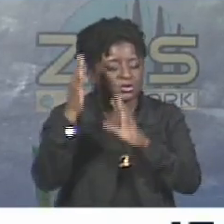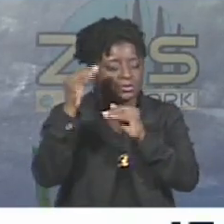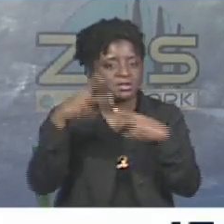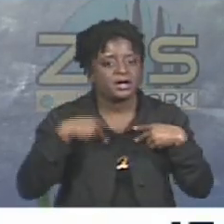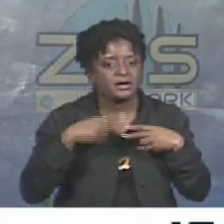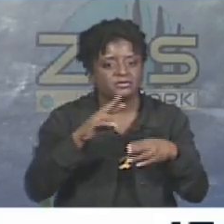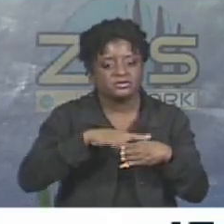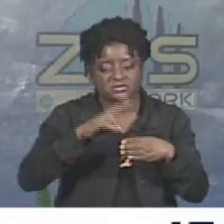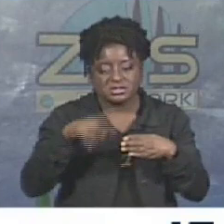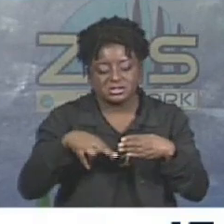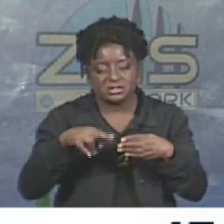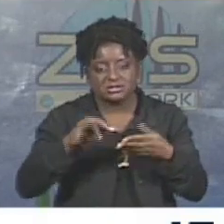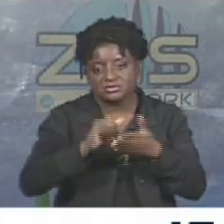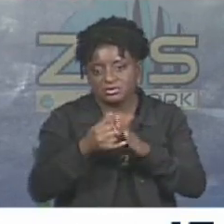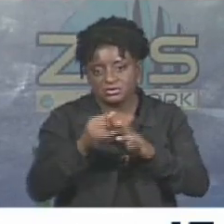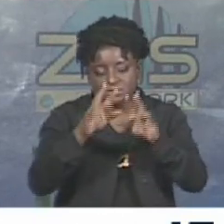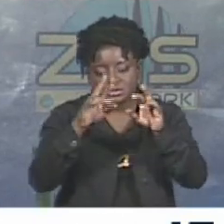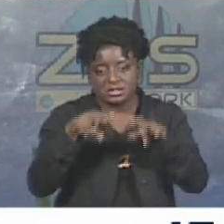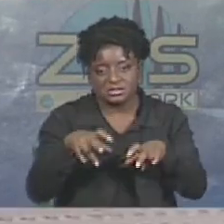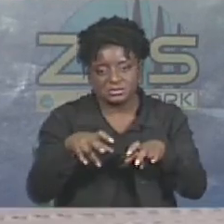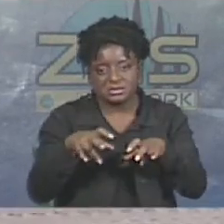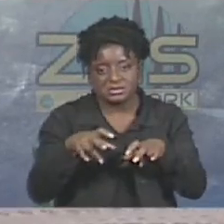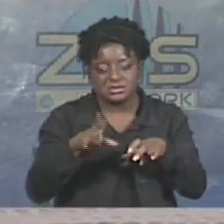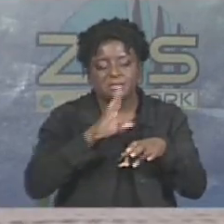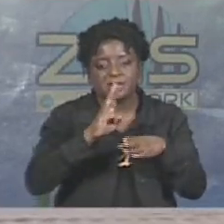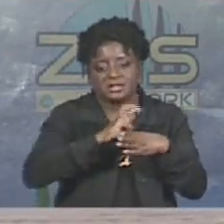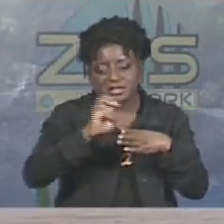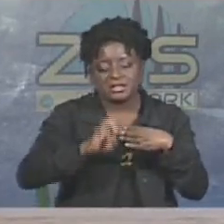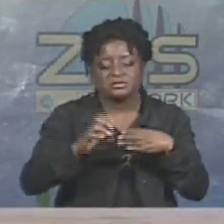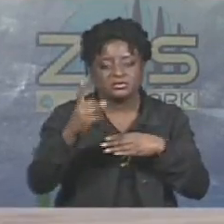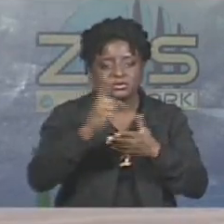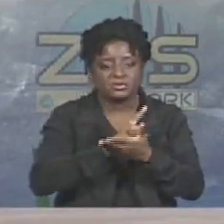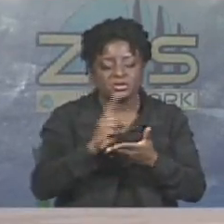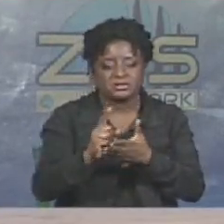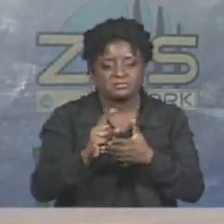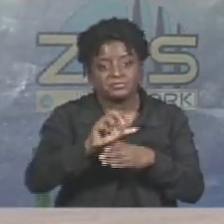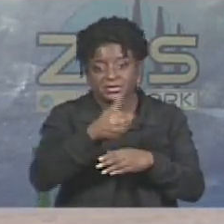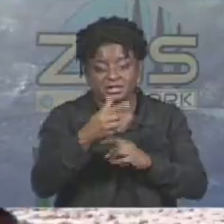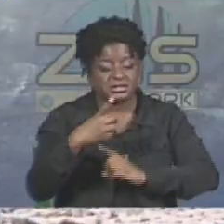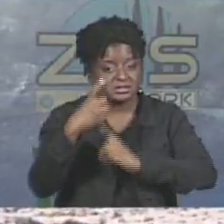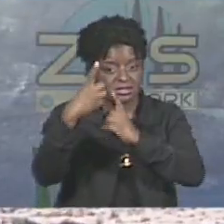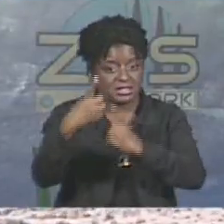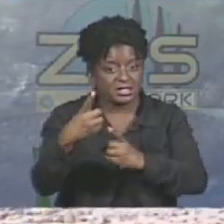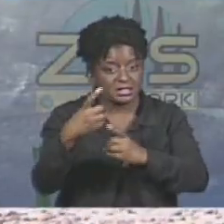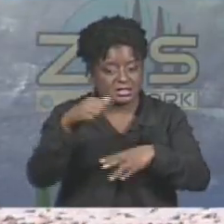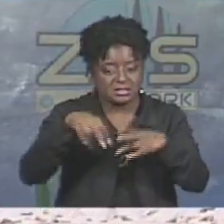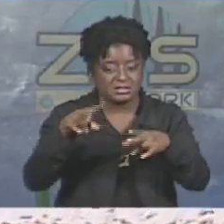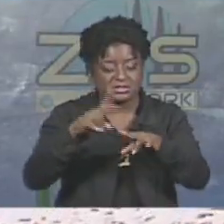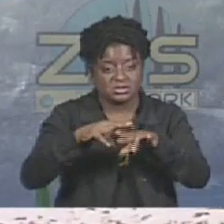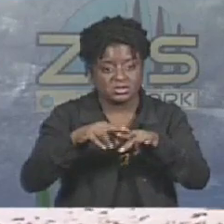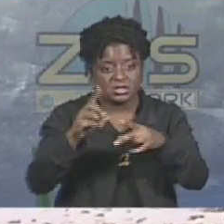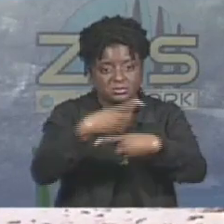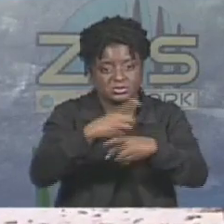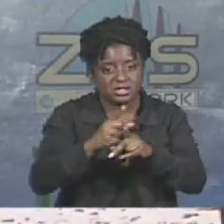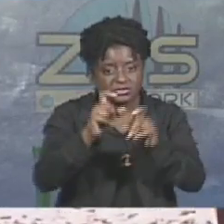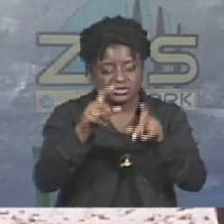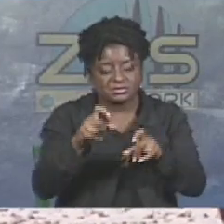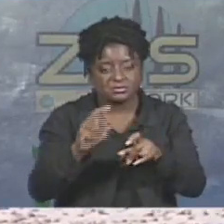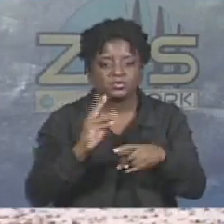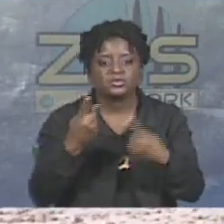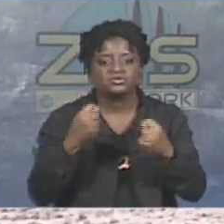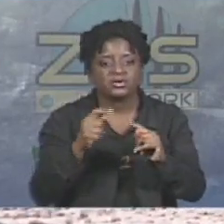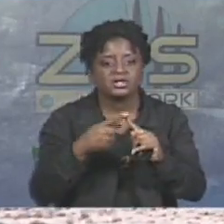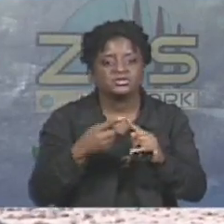have the results of those assessments by the end of the week. Has this resulted in any delay in salt production? We are trying to resume operation as soon as